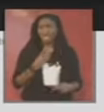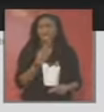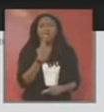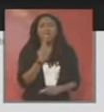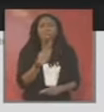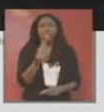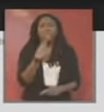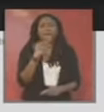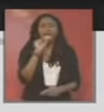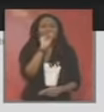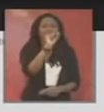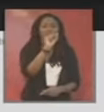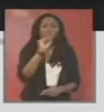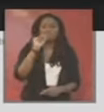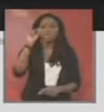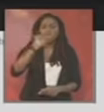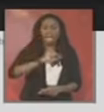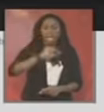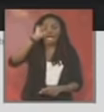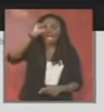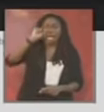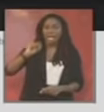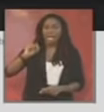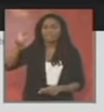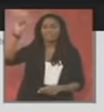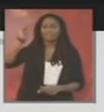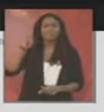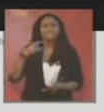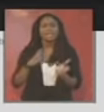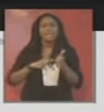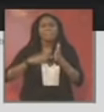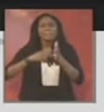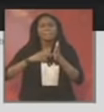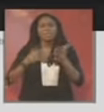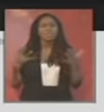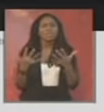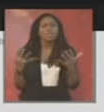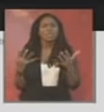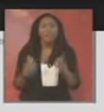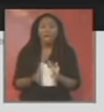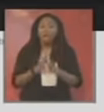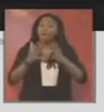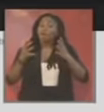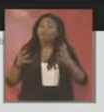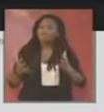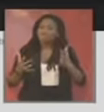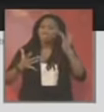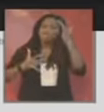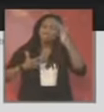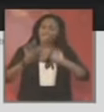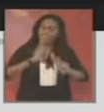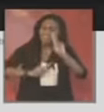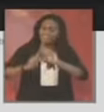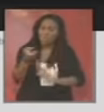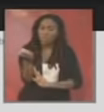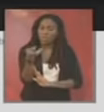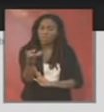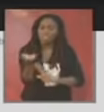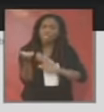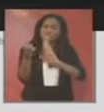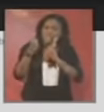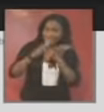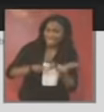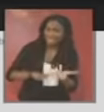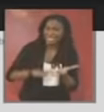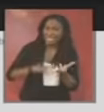dots with labels, and that line with the red dots indicates the number of fatalities that would have occurred in each of the months.